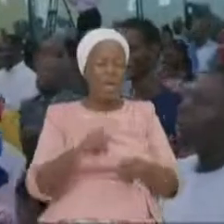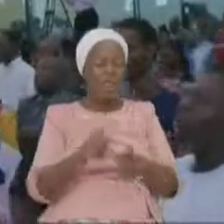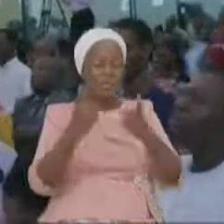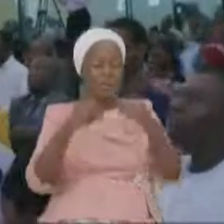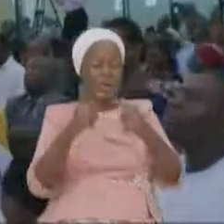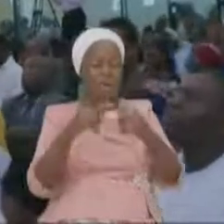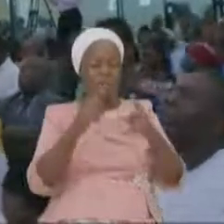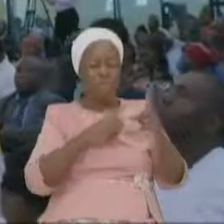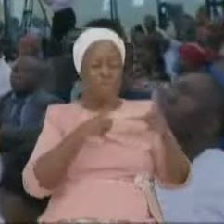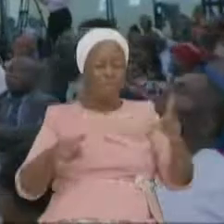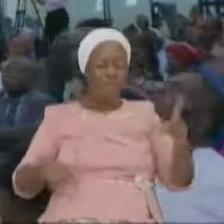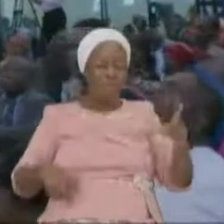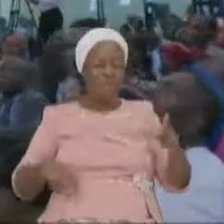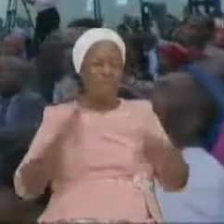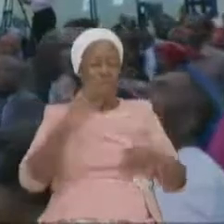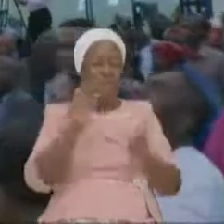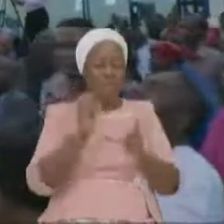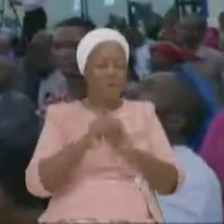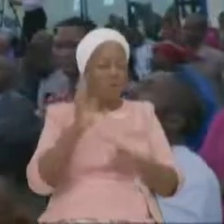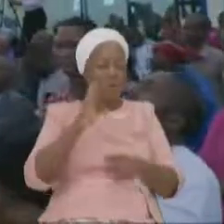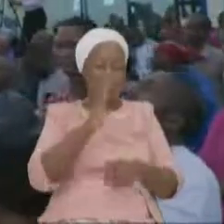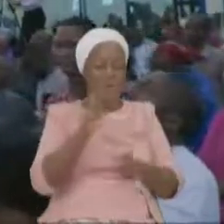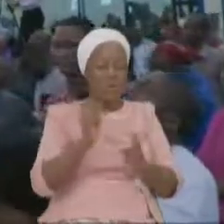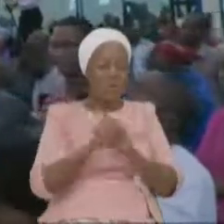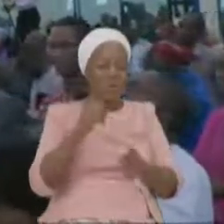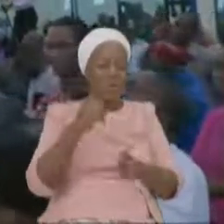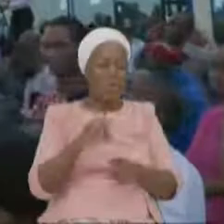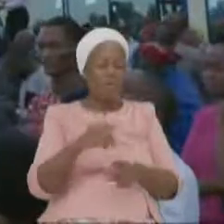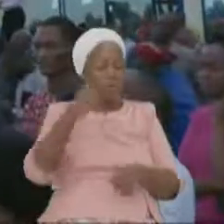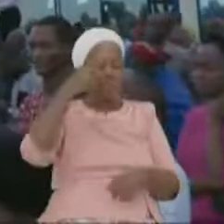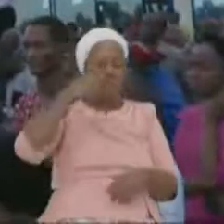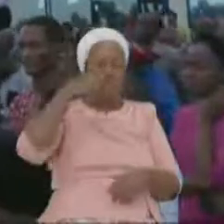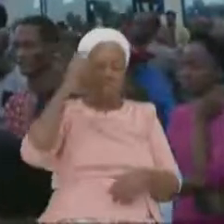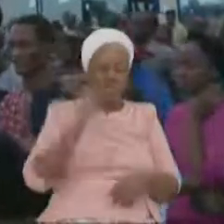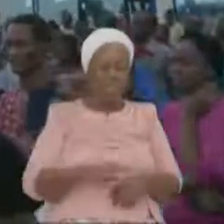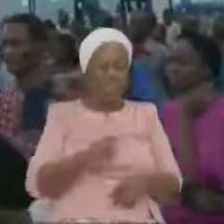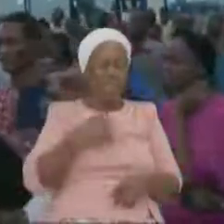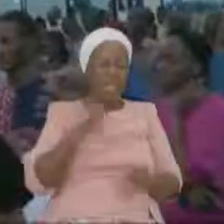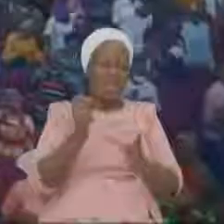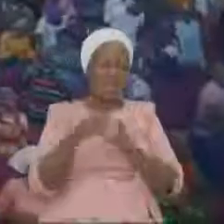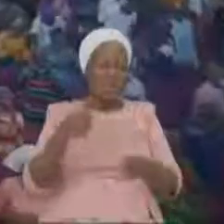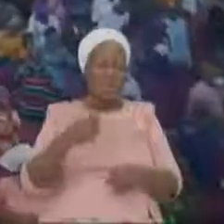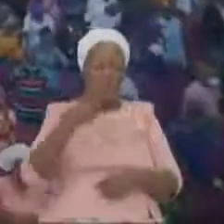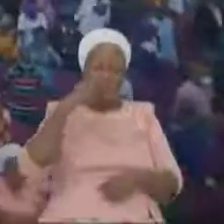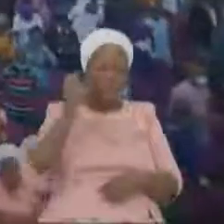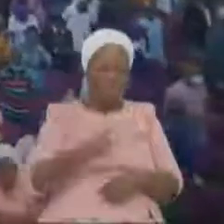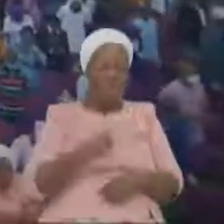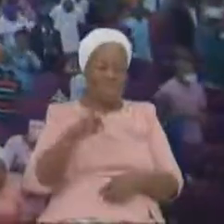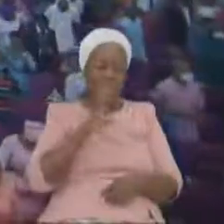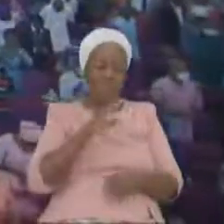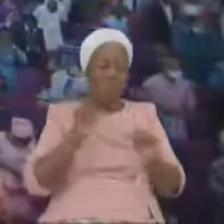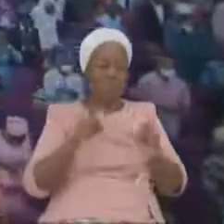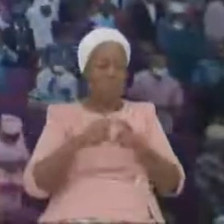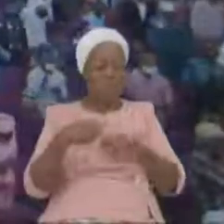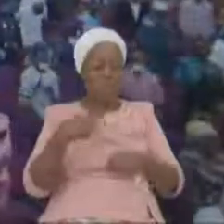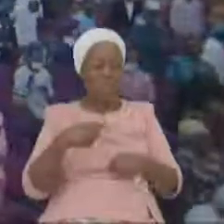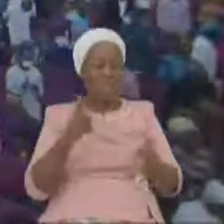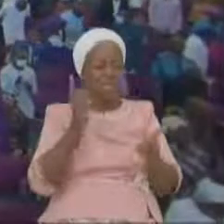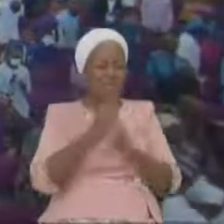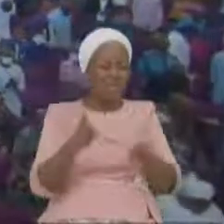Lord. Your word will be a word of decree. A word of decree. You'll be able to say like